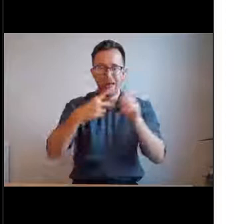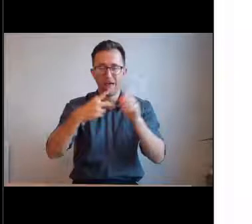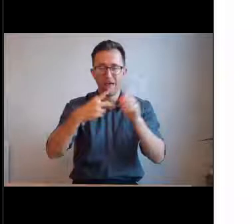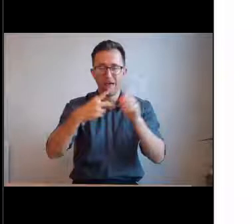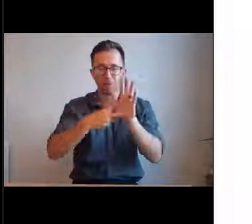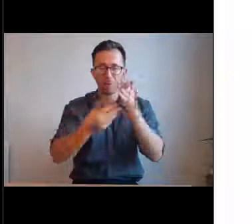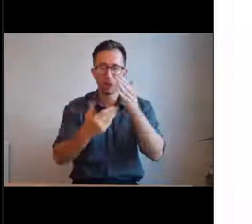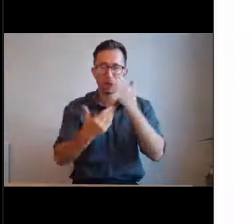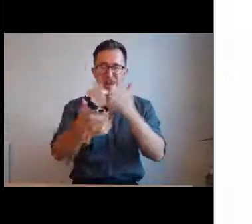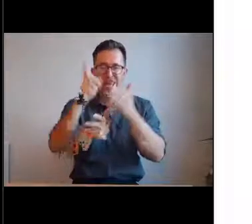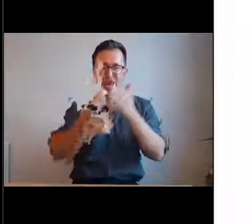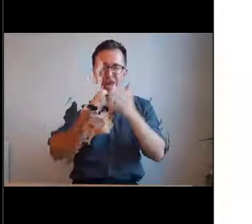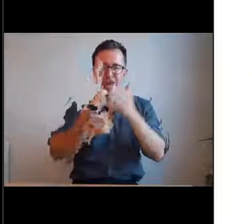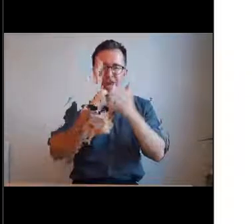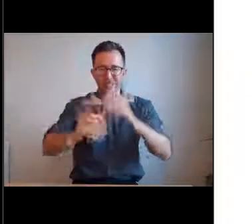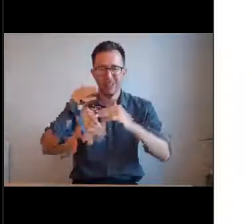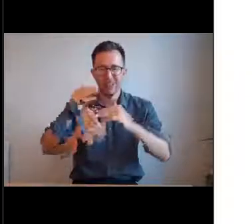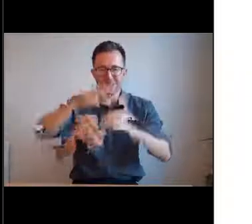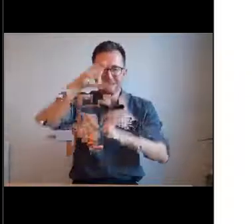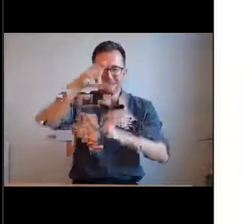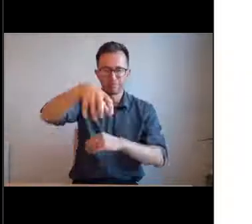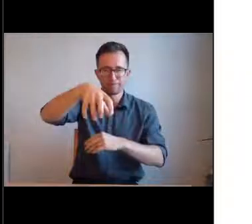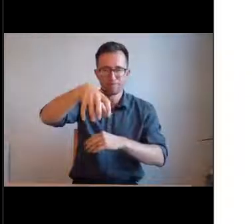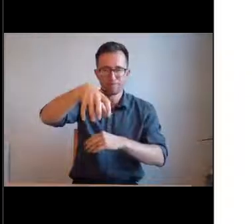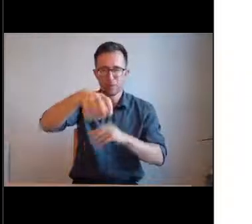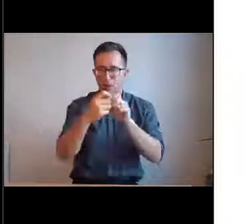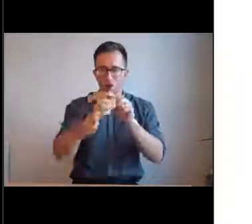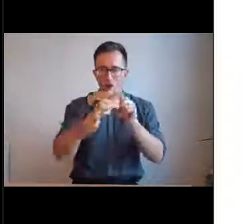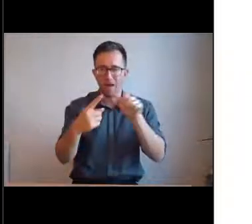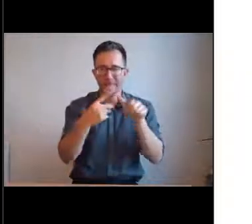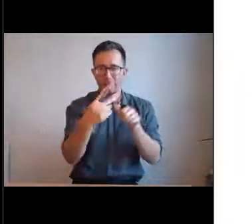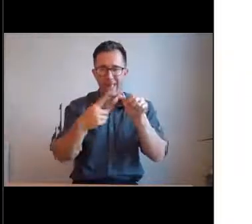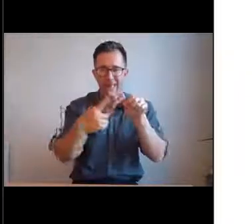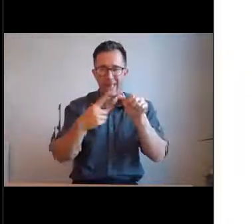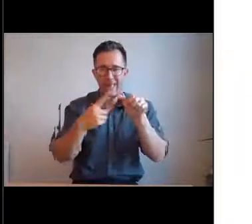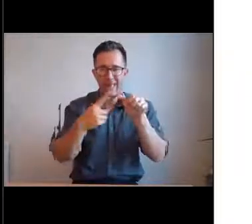station off Thong Lane near the M2A2.